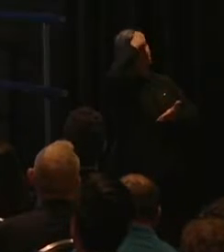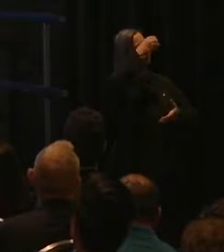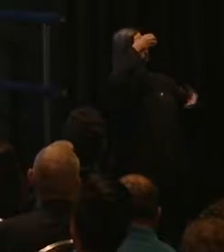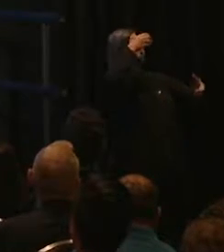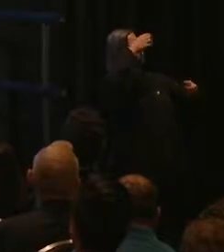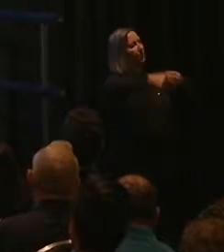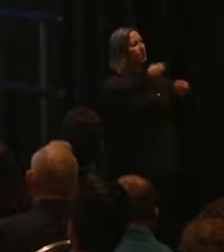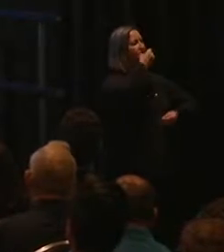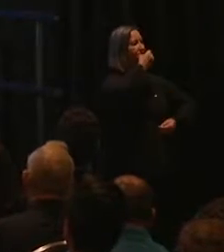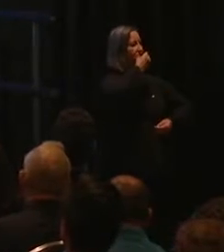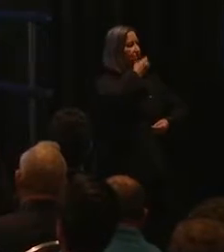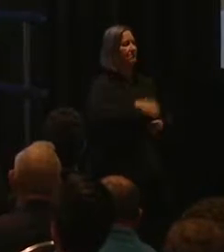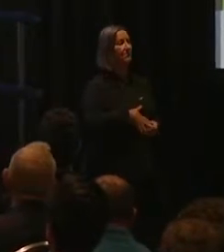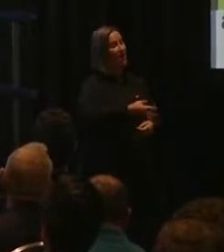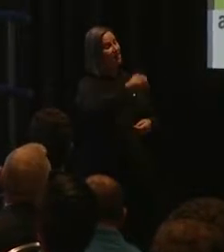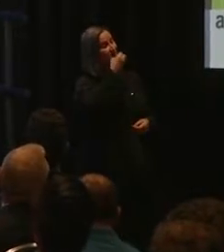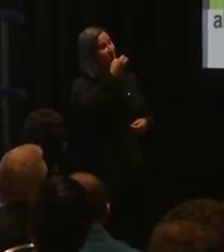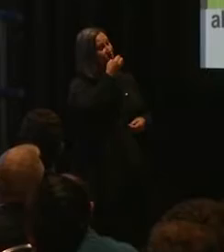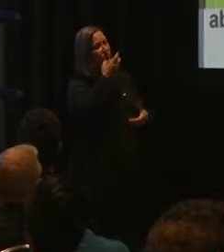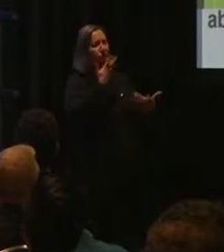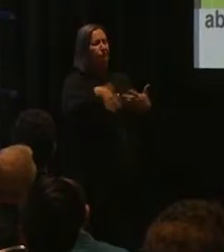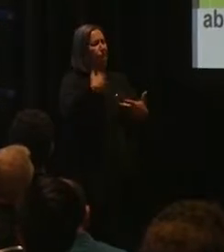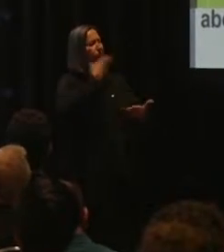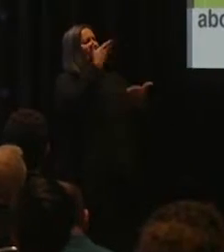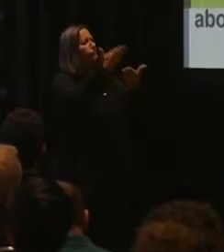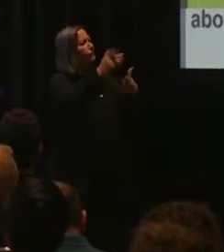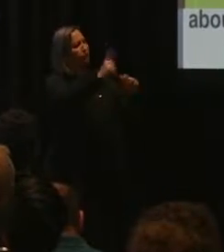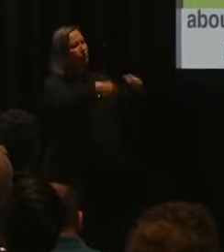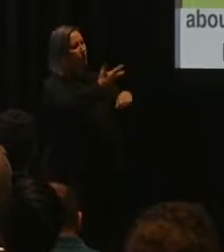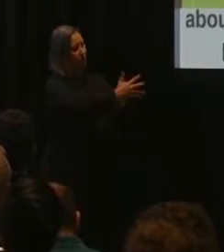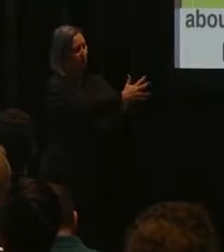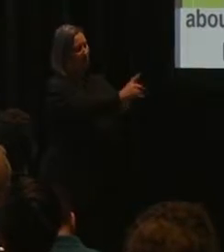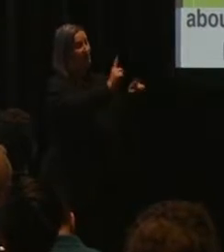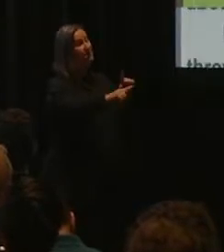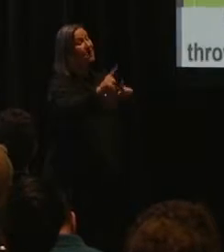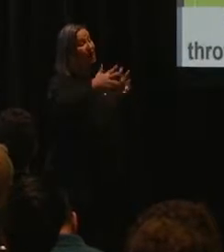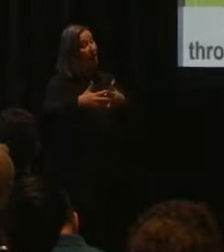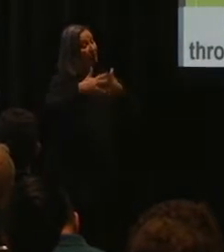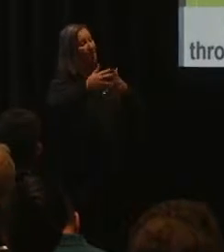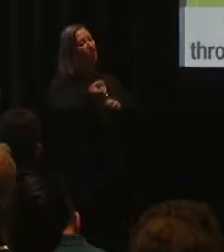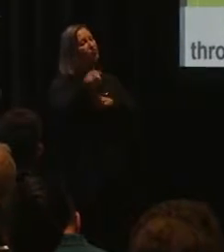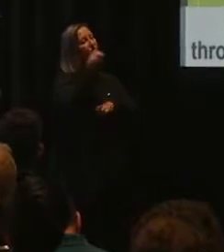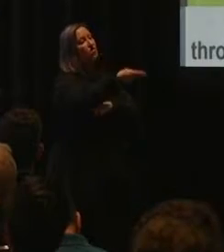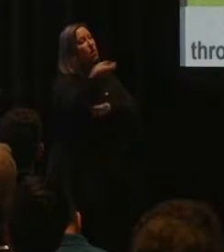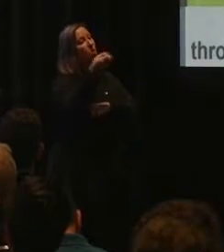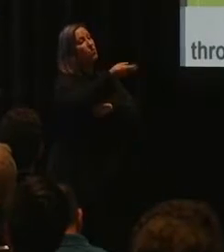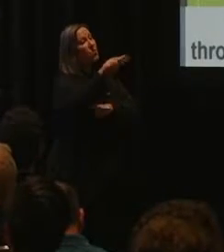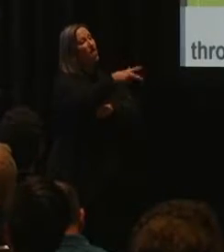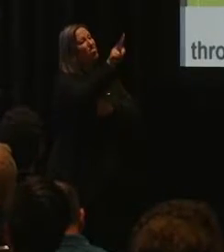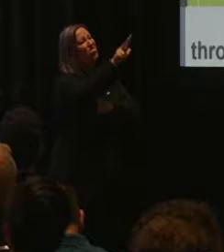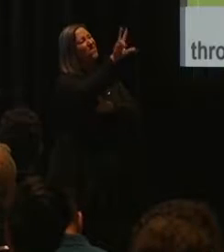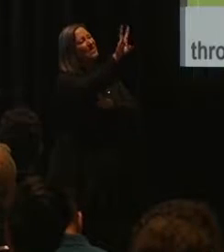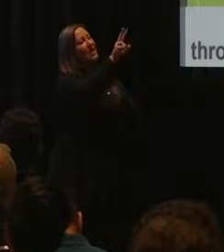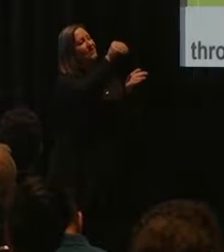is simply too good to waste. Yet, Americans are throwing away 37 million tons of it